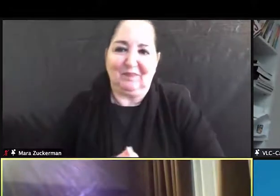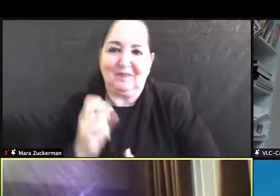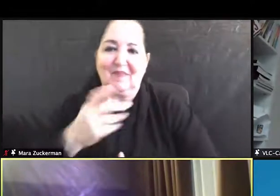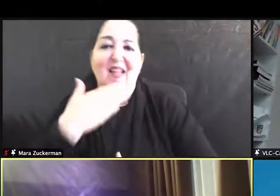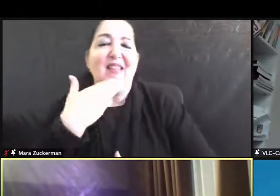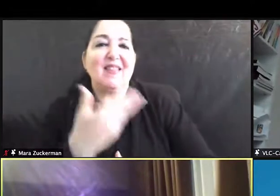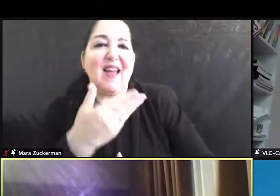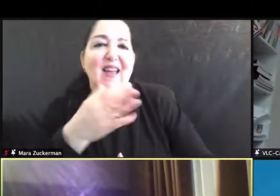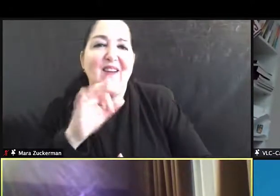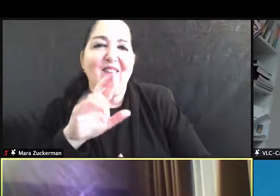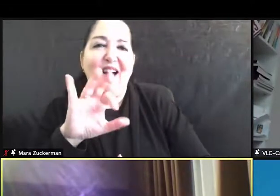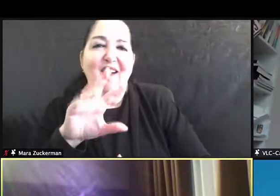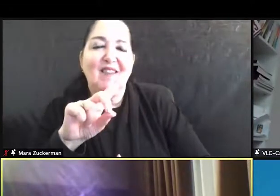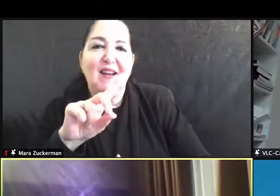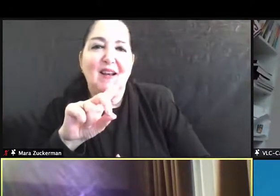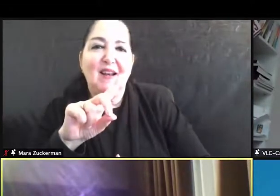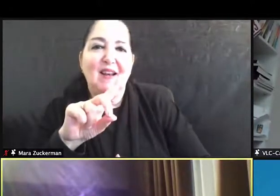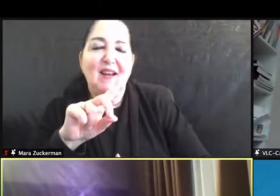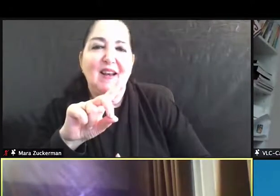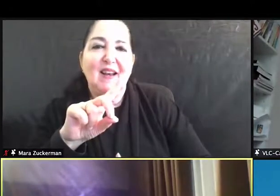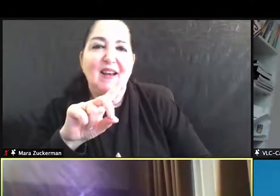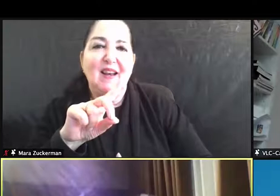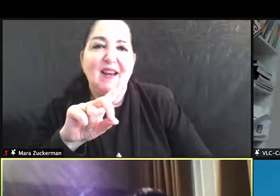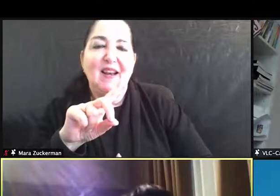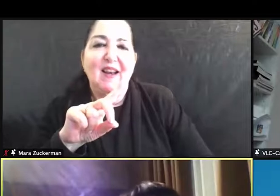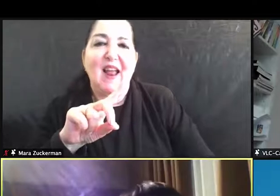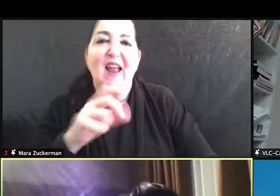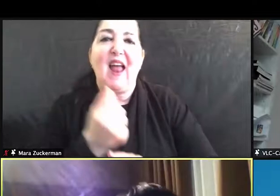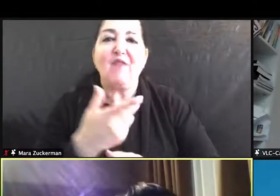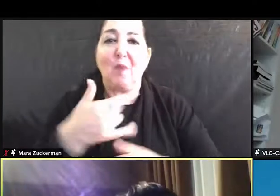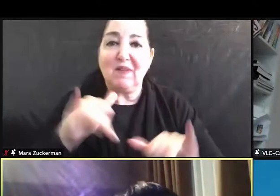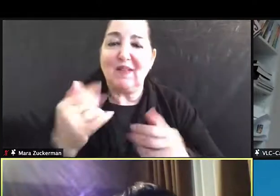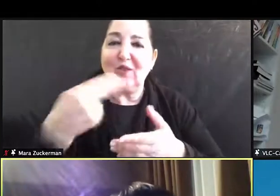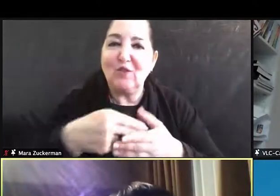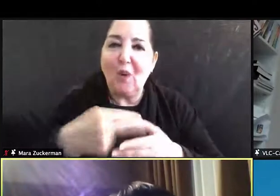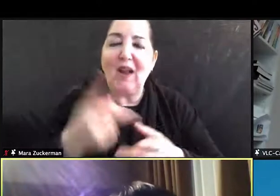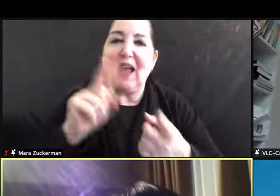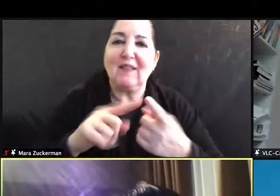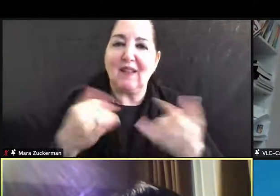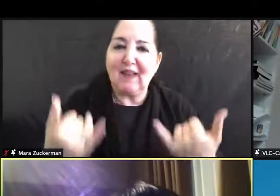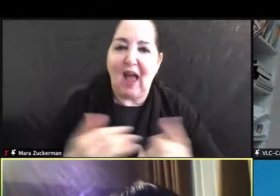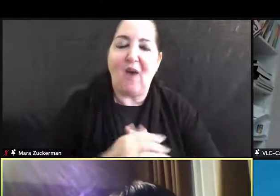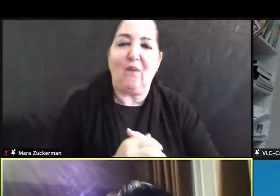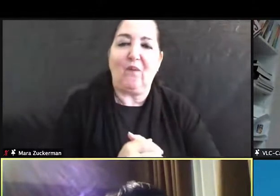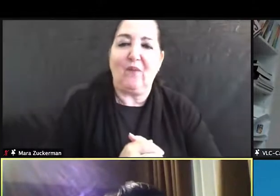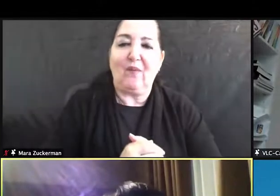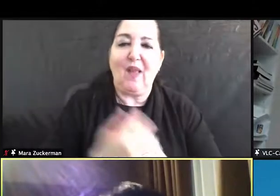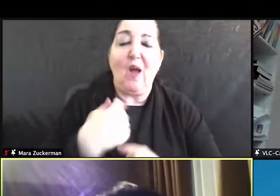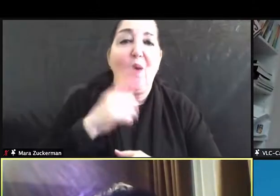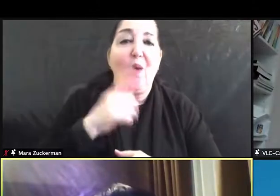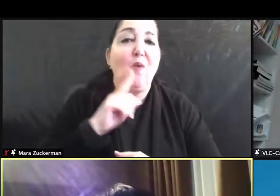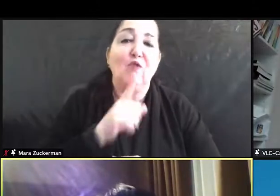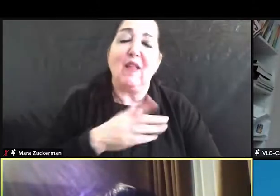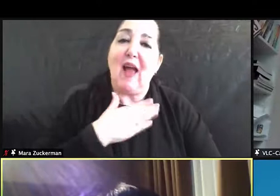Thank you, Farid, and everyone for PLC and Bank and everybody who's still joining up until now. We're really happy to share